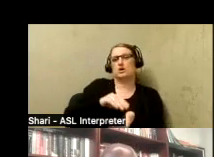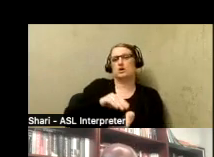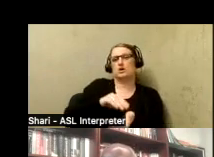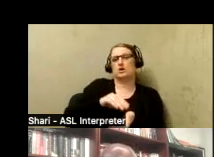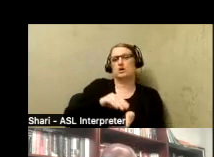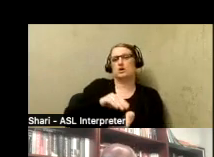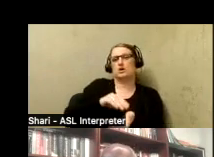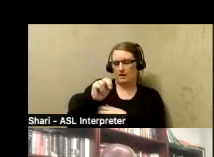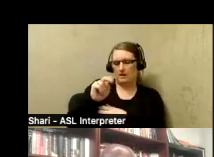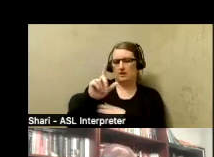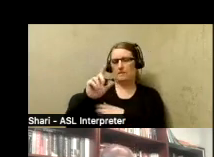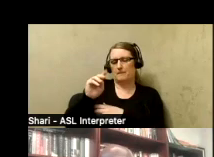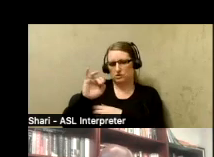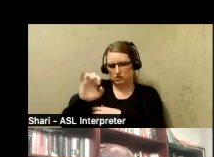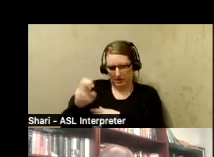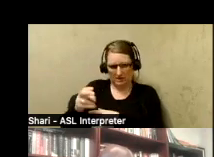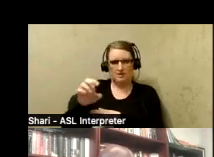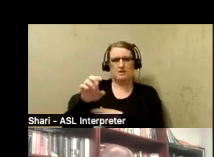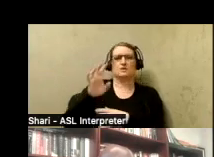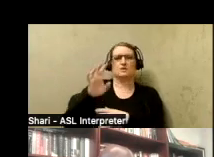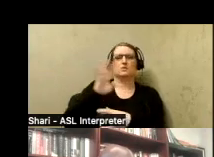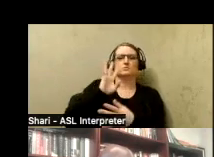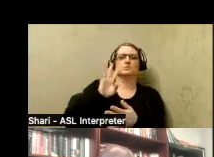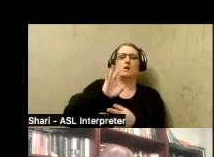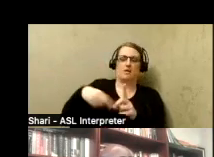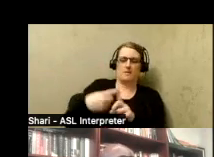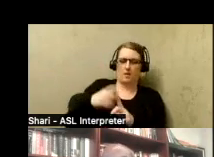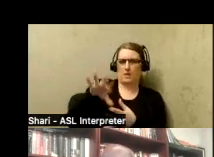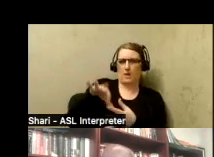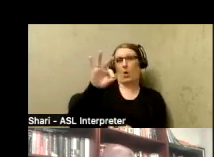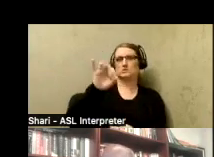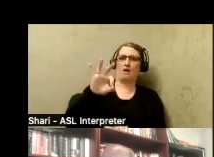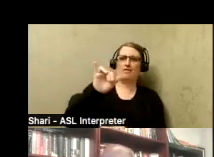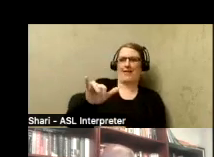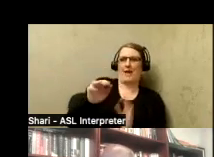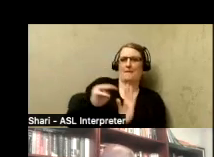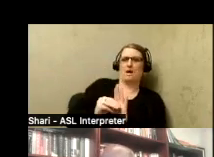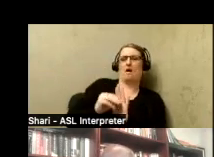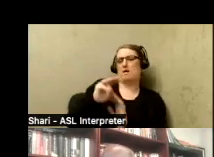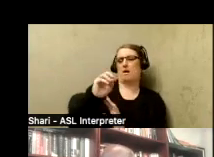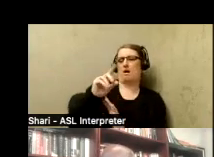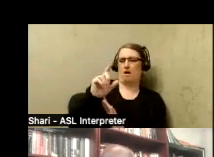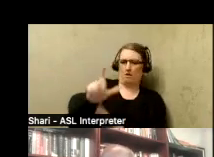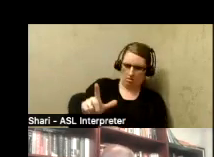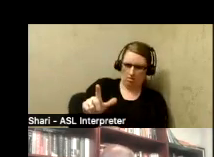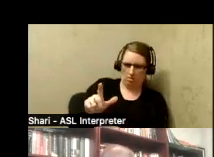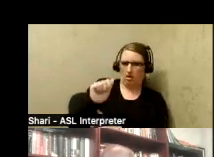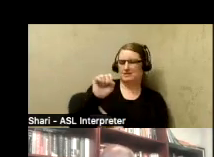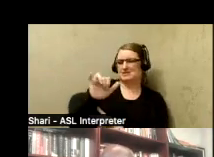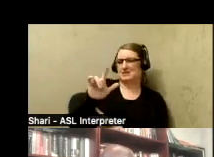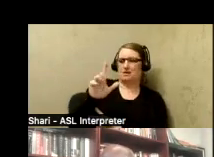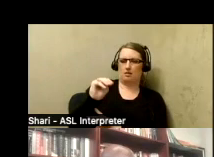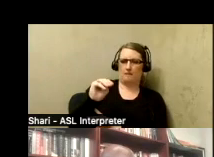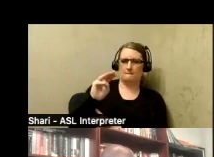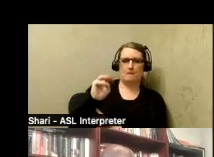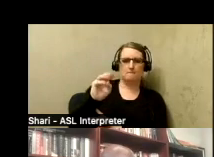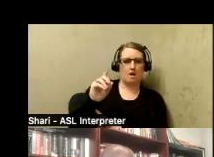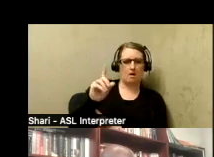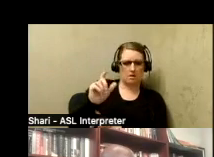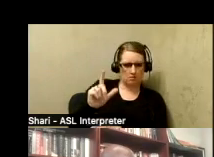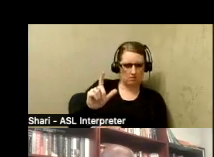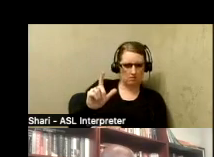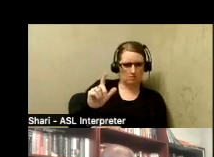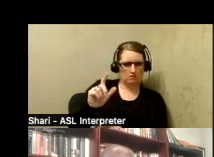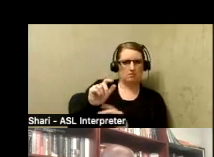address, I think, kind of the ghost of this asylum model, its persistence amidst the contemporary